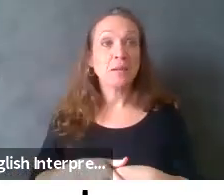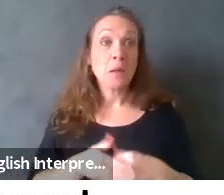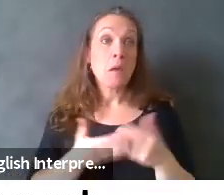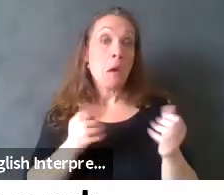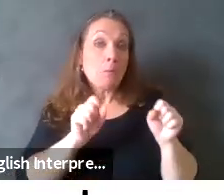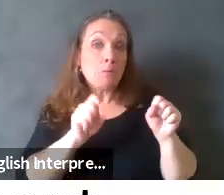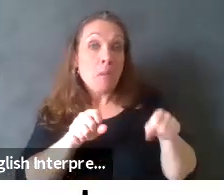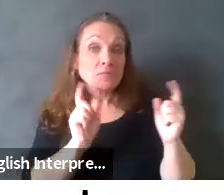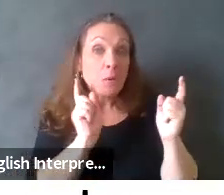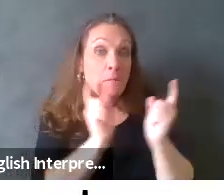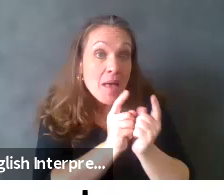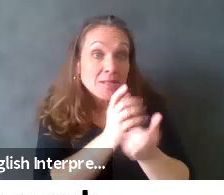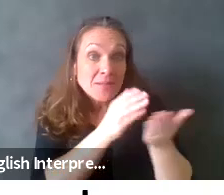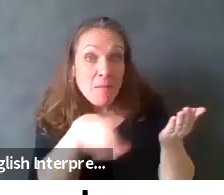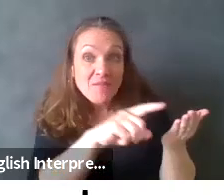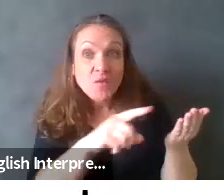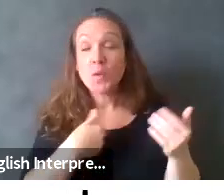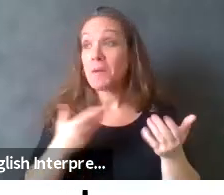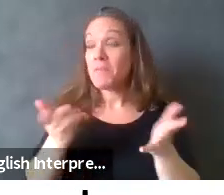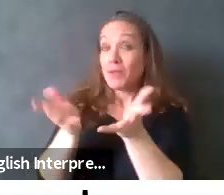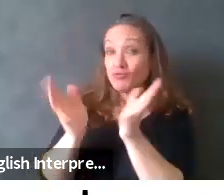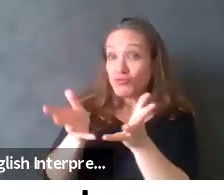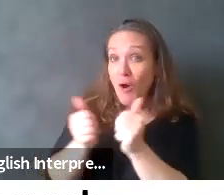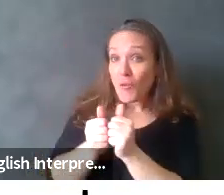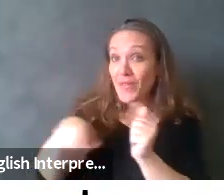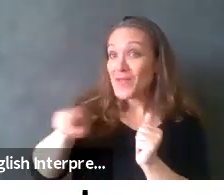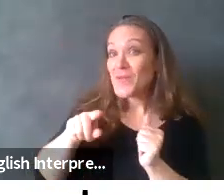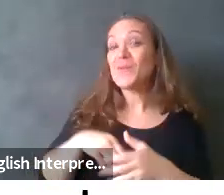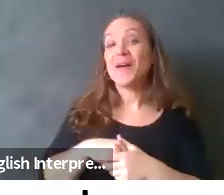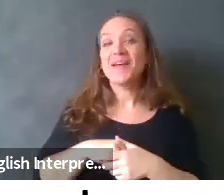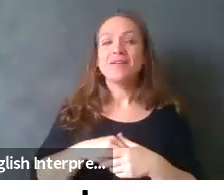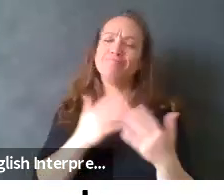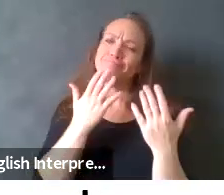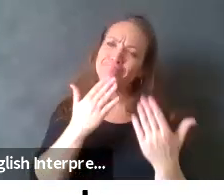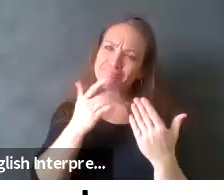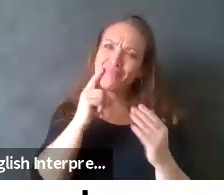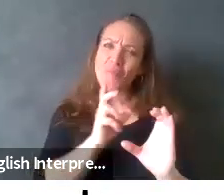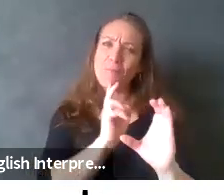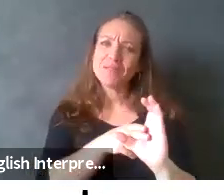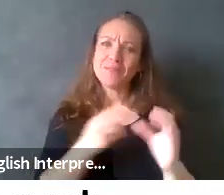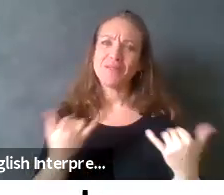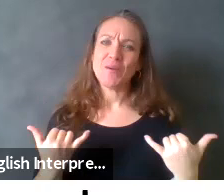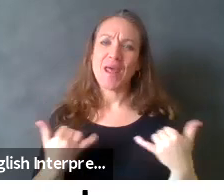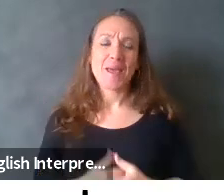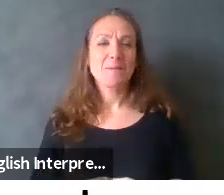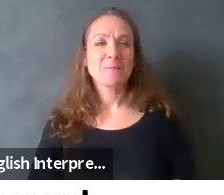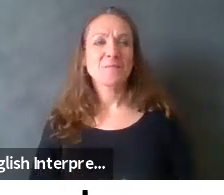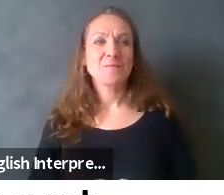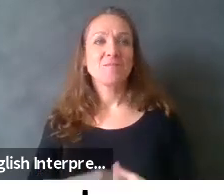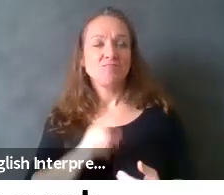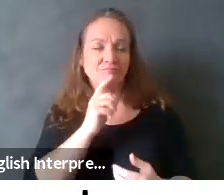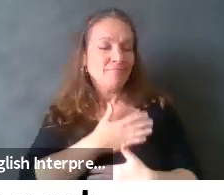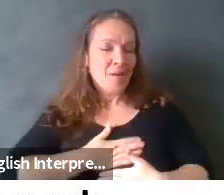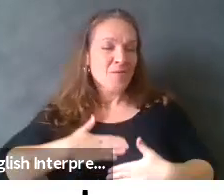you or even talked with some of you. So thank you again for attending. I really appreciate